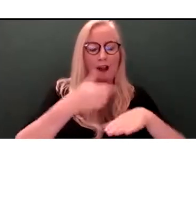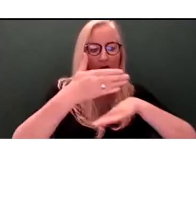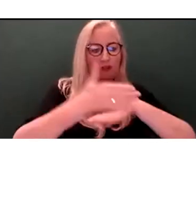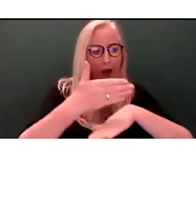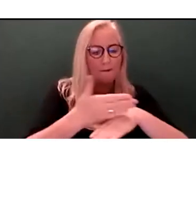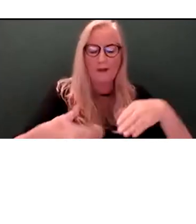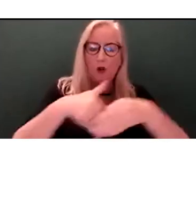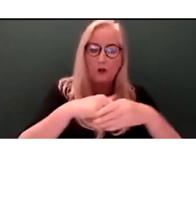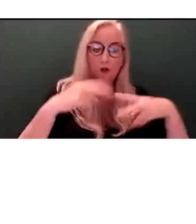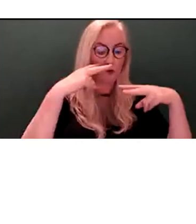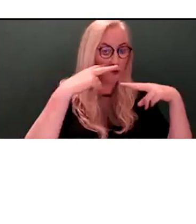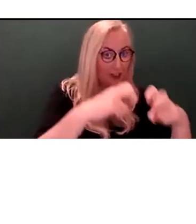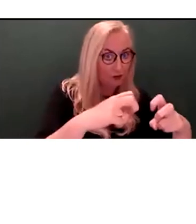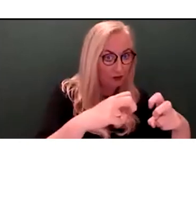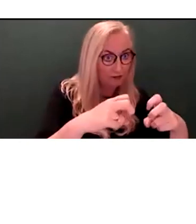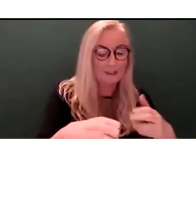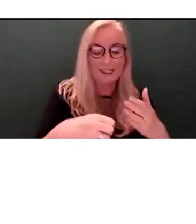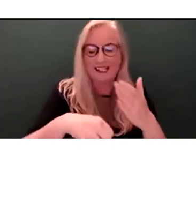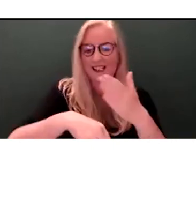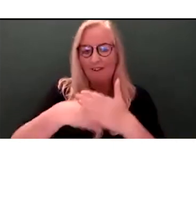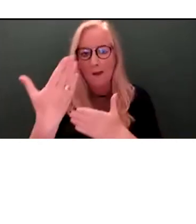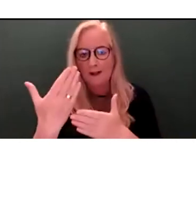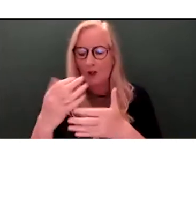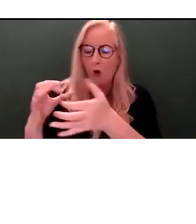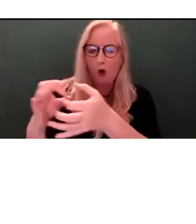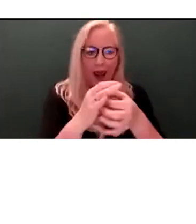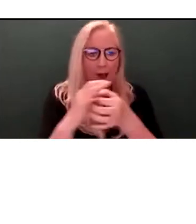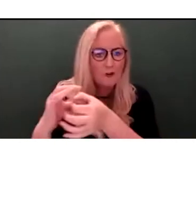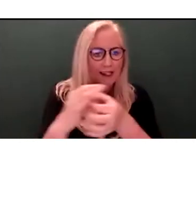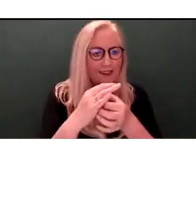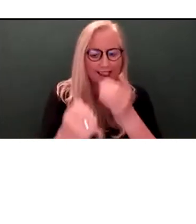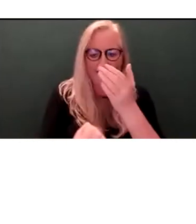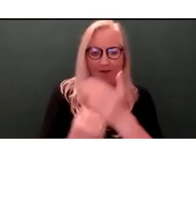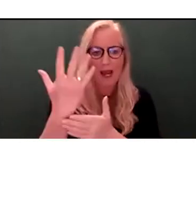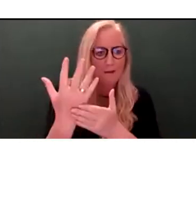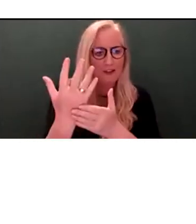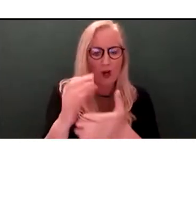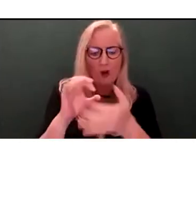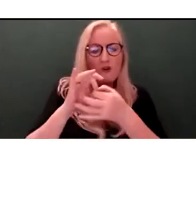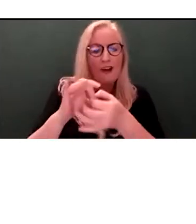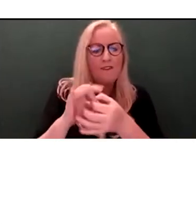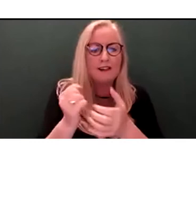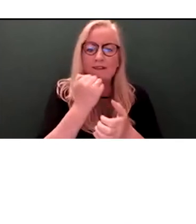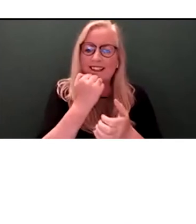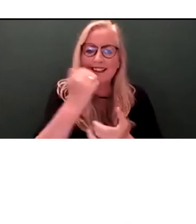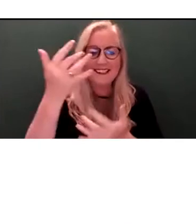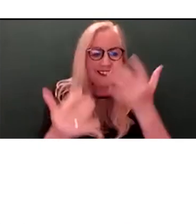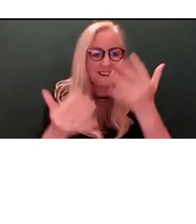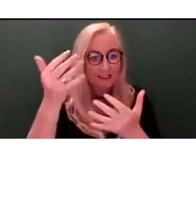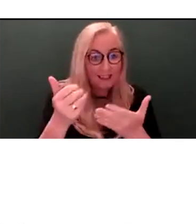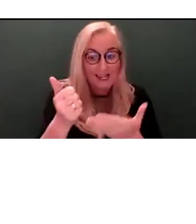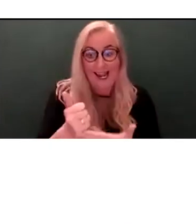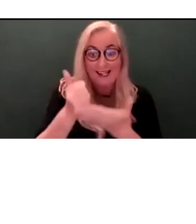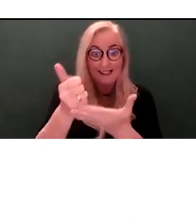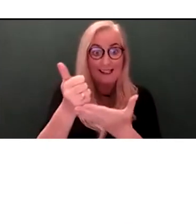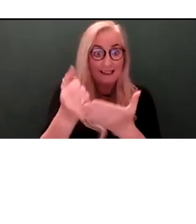include research, developing and collaborating on the development of relevant statistics, assisting in the